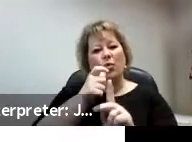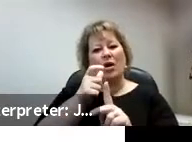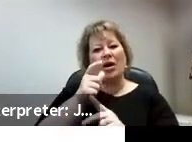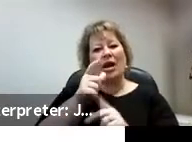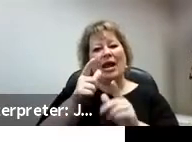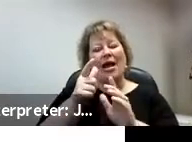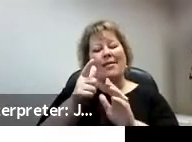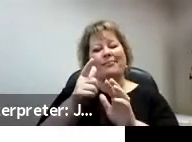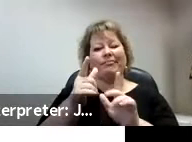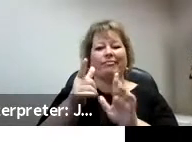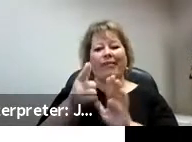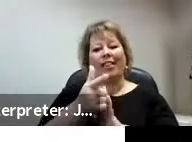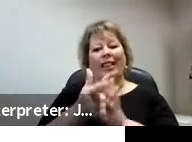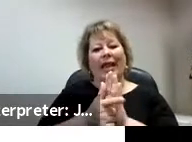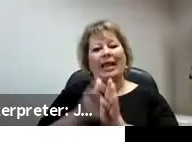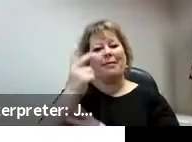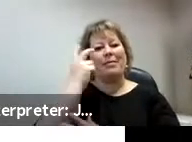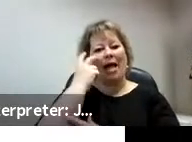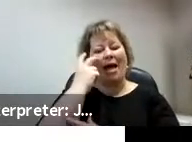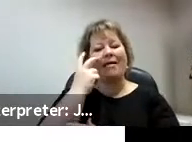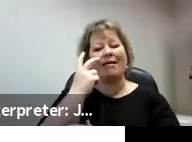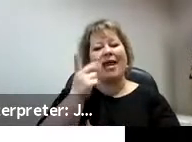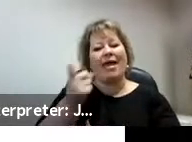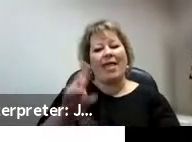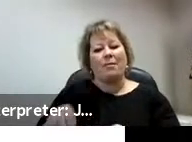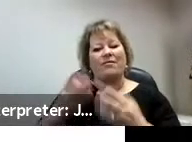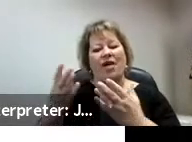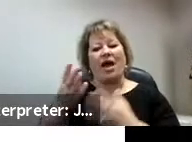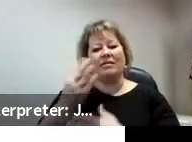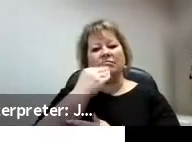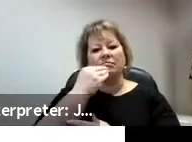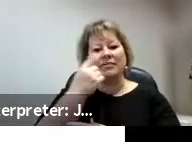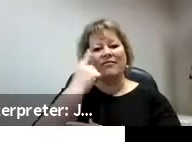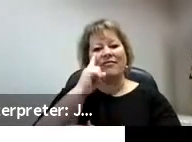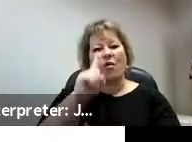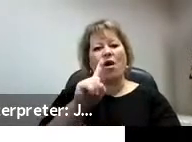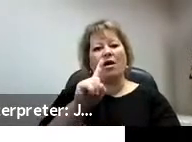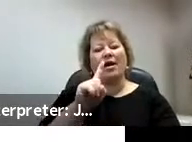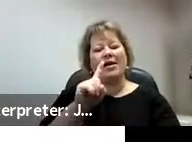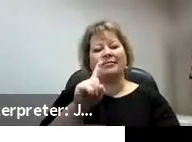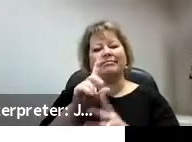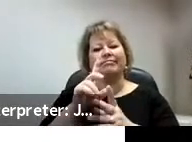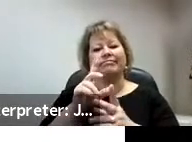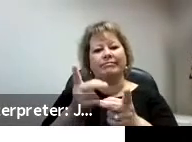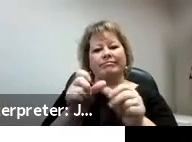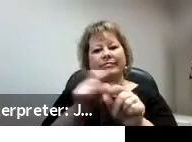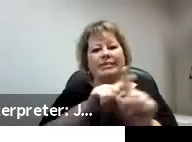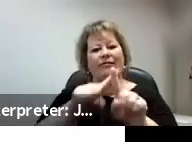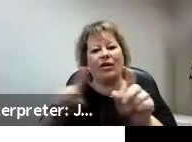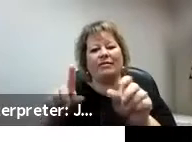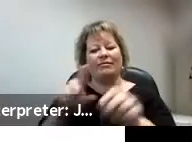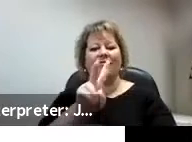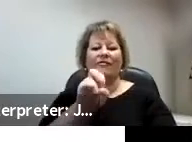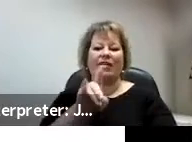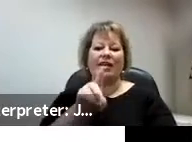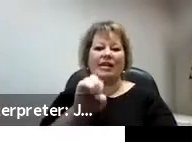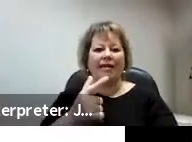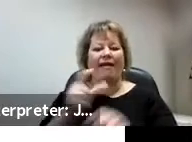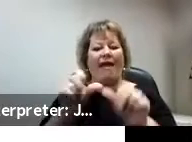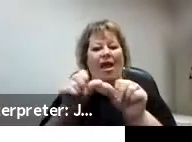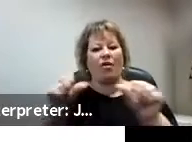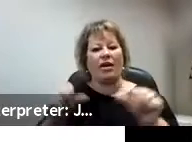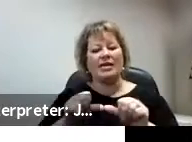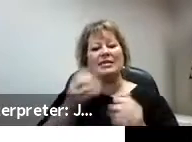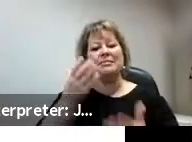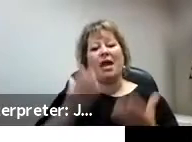and concession areas. Blind vendors are responsible for maintaining vending at interstate rest